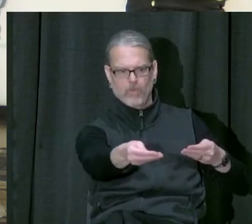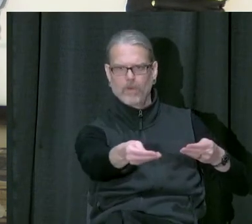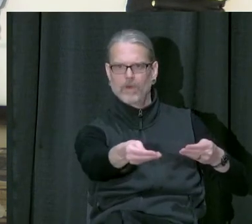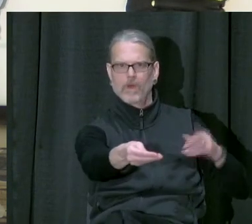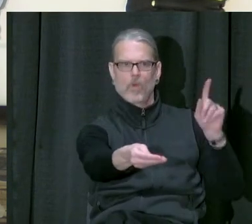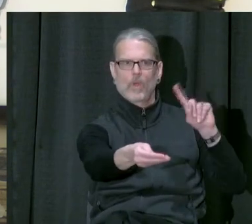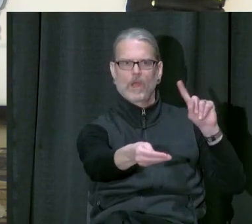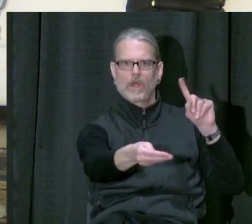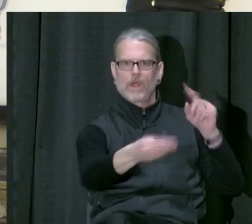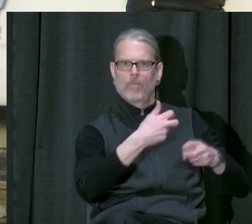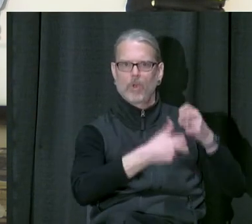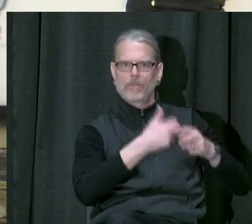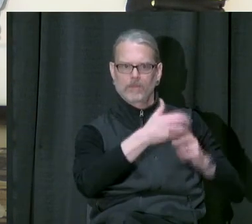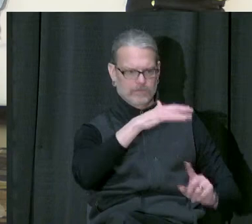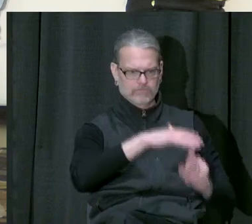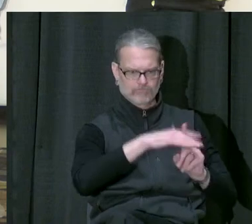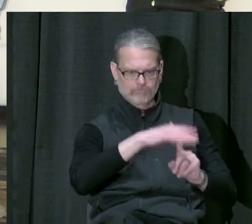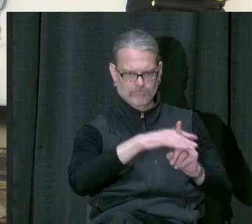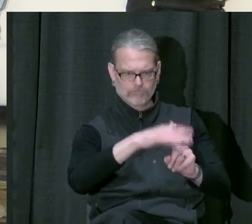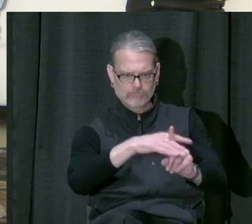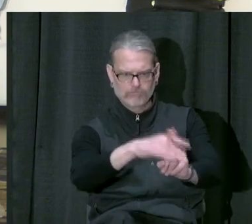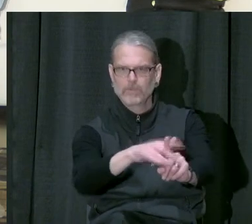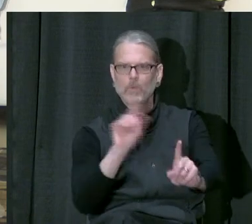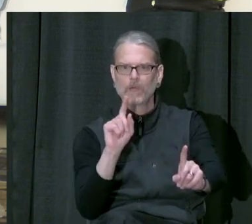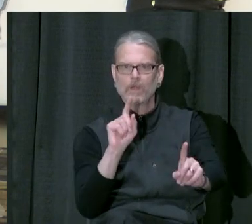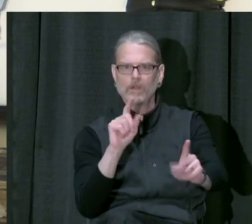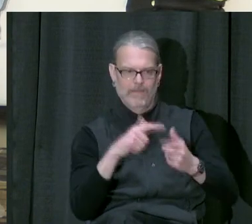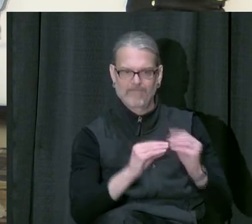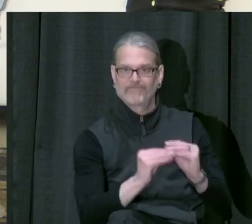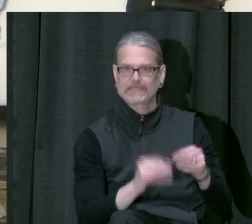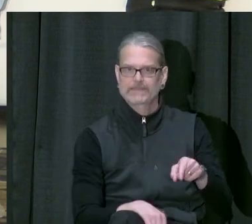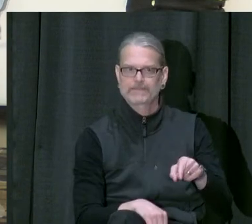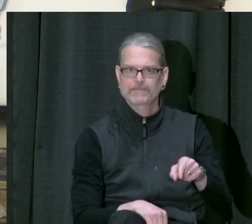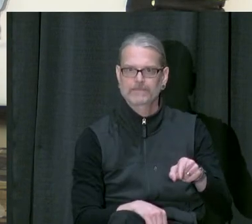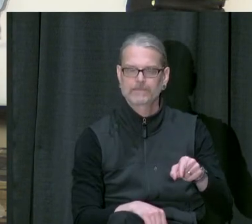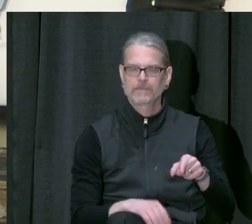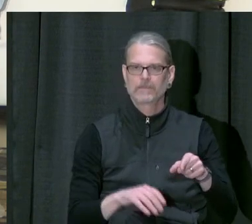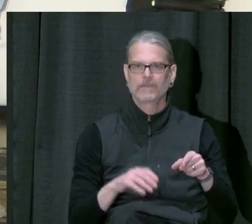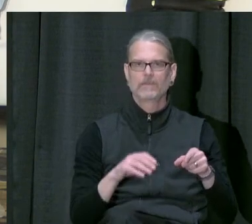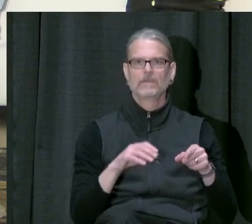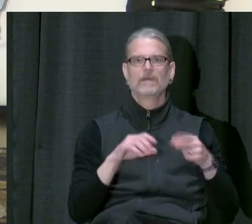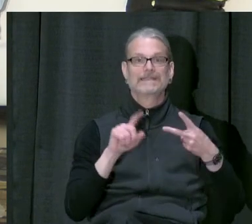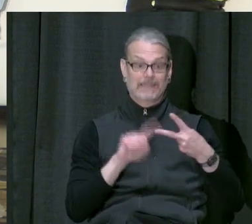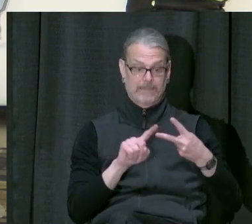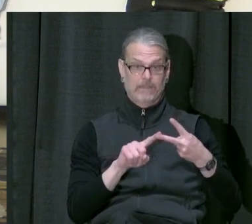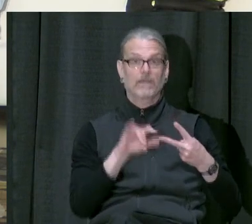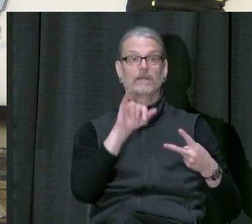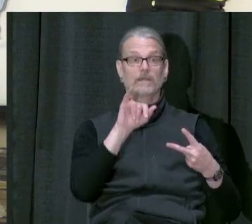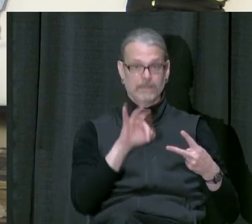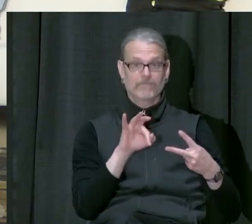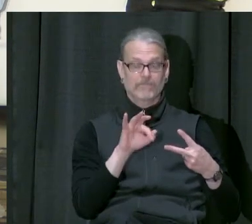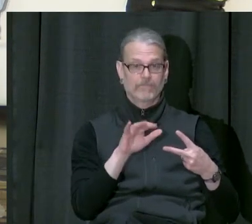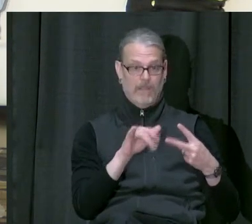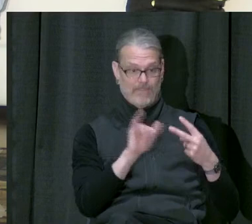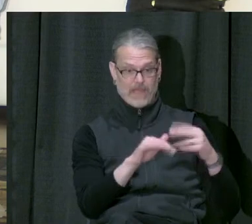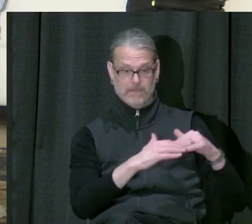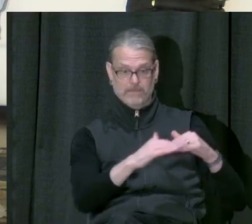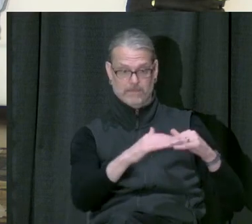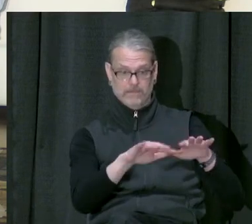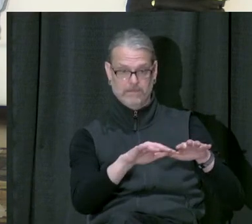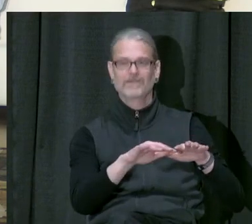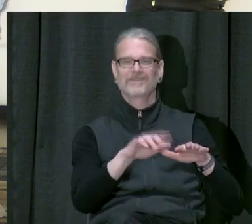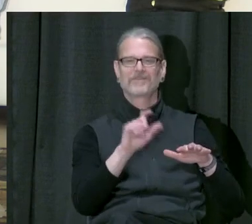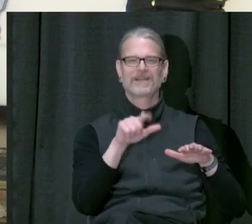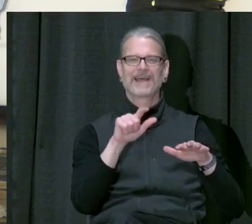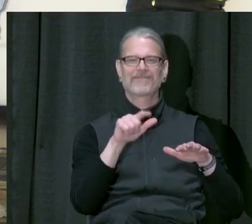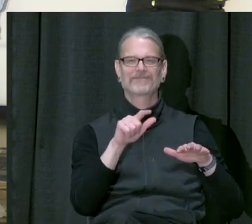are occurring and plug those gaps, right? And fix those gaps. And then second, if above and beyond that, we've got to work on fixing